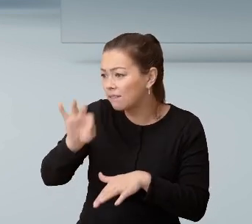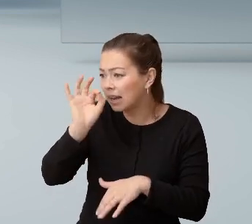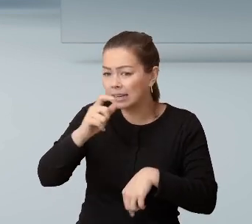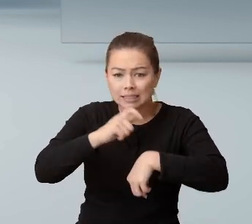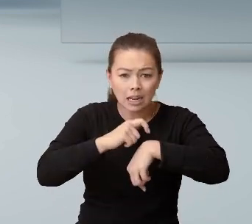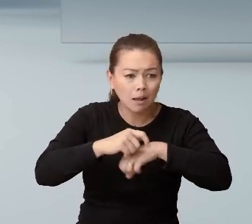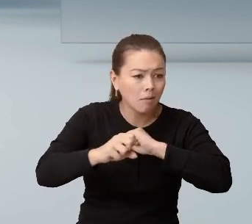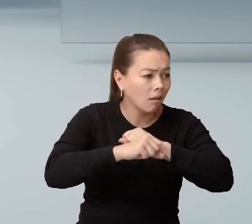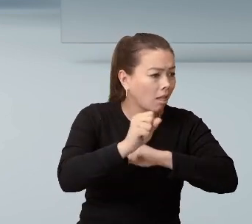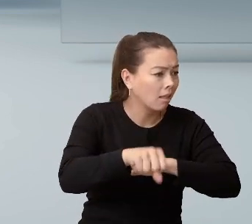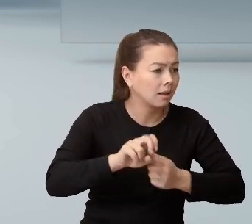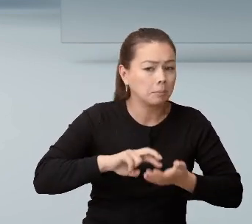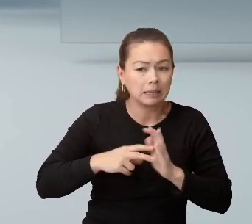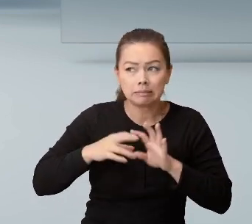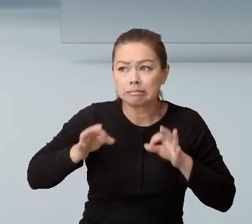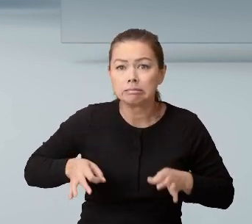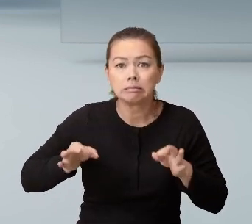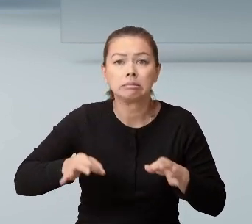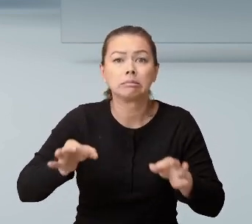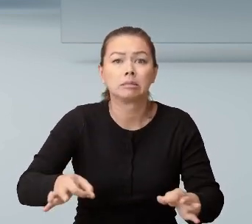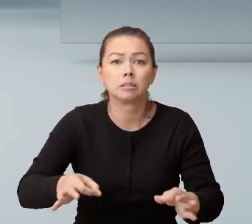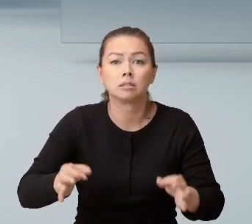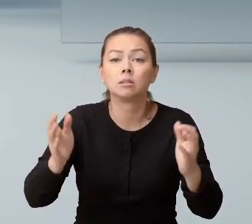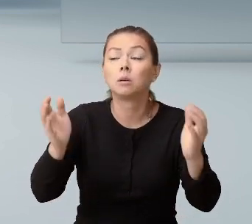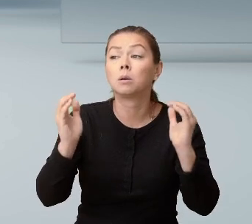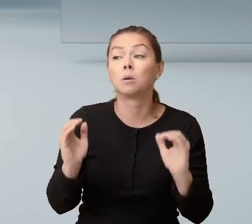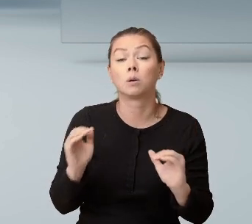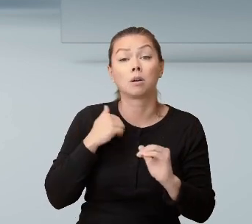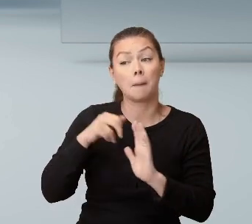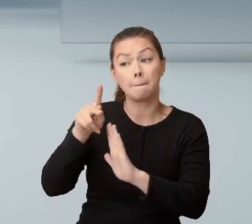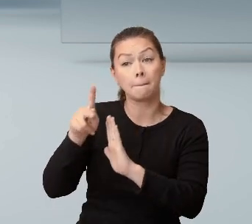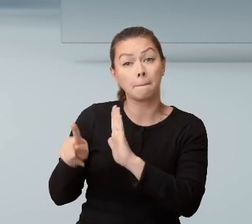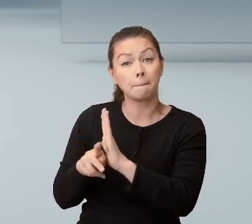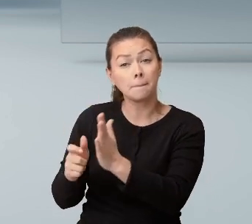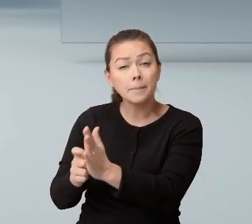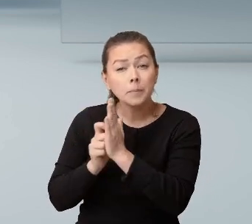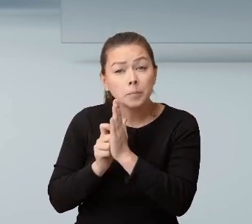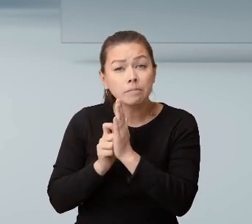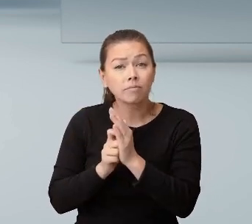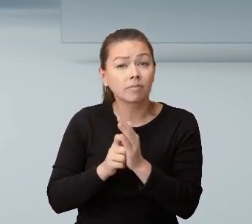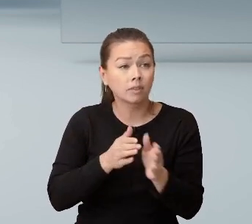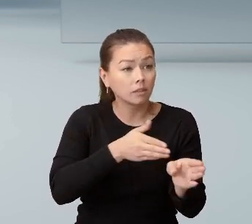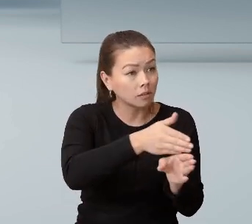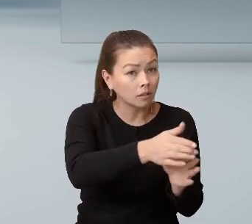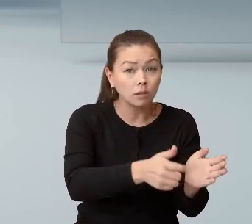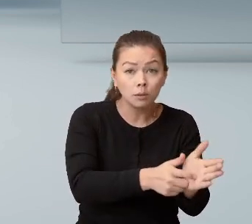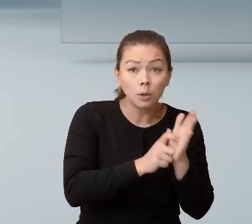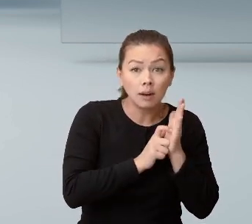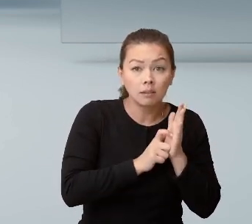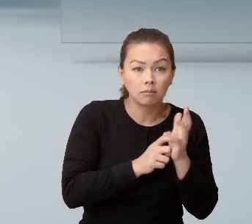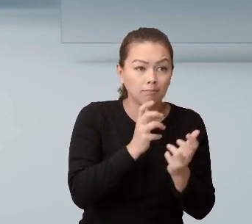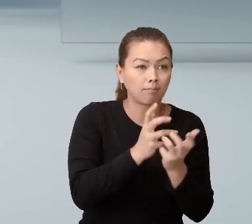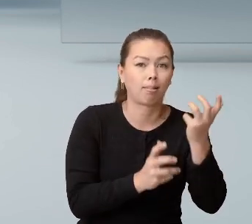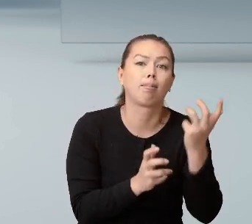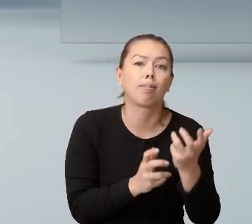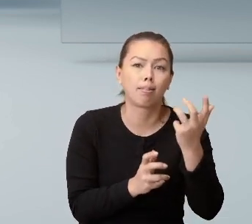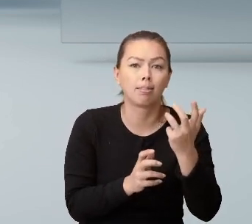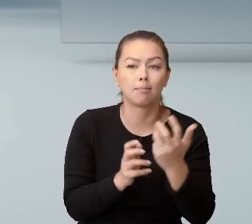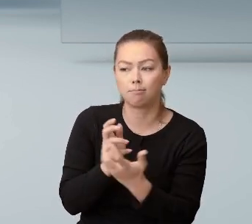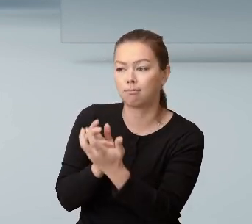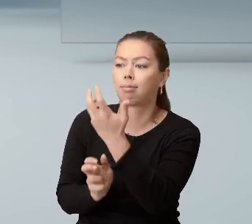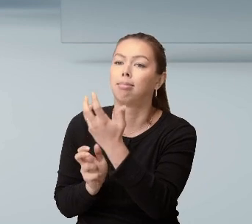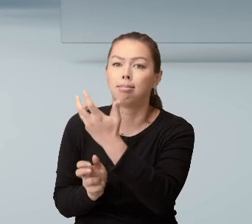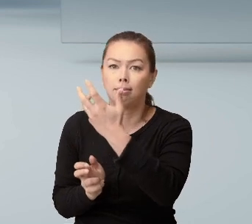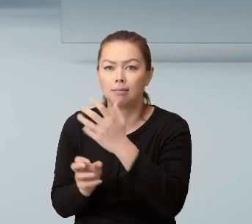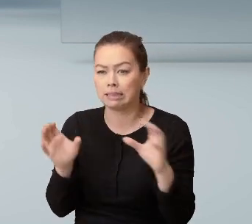manner, not being able to meet regulatory challenges or policy obligations, and of course the